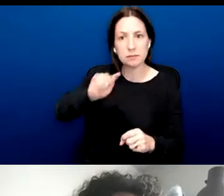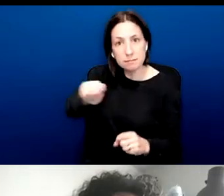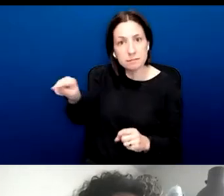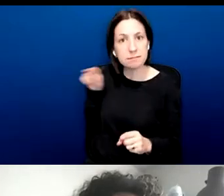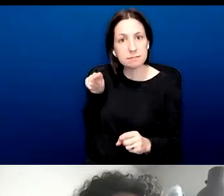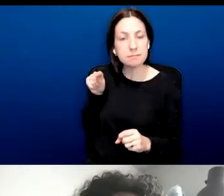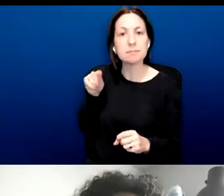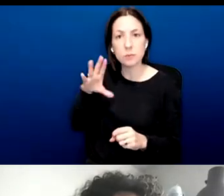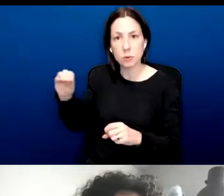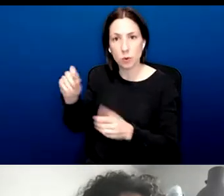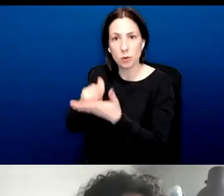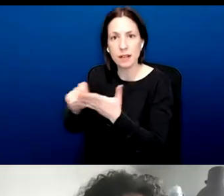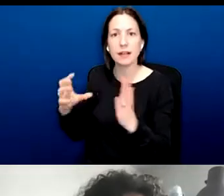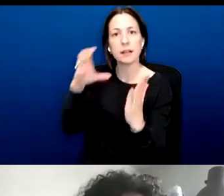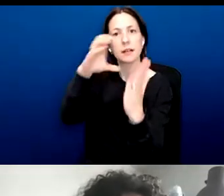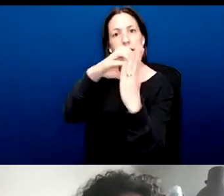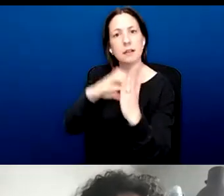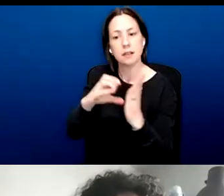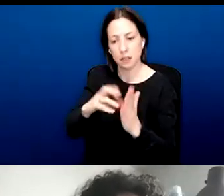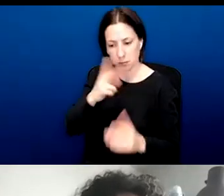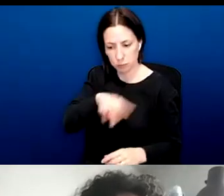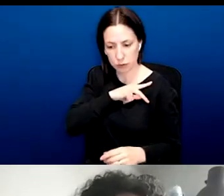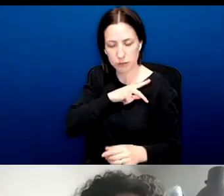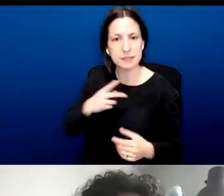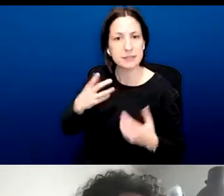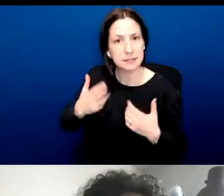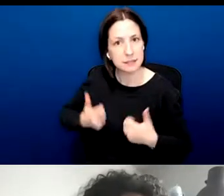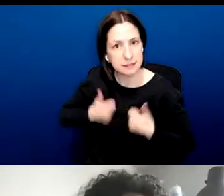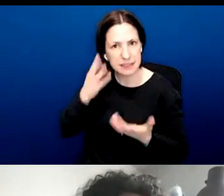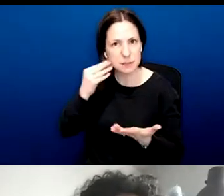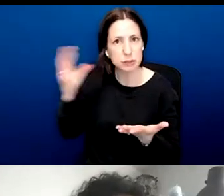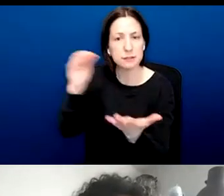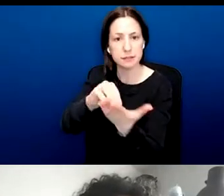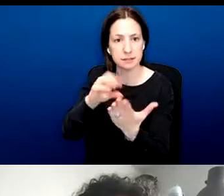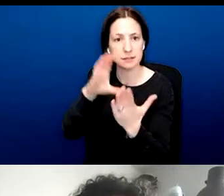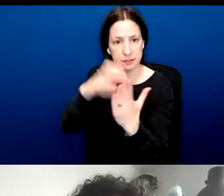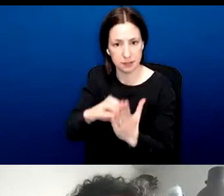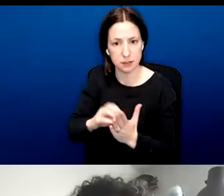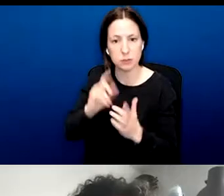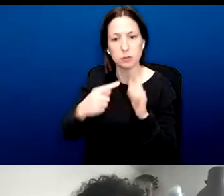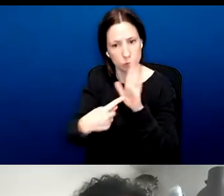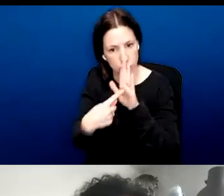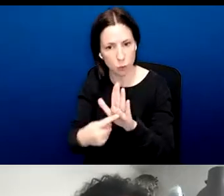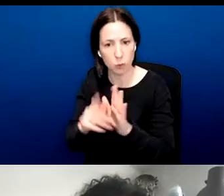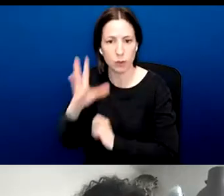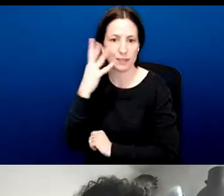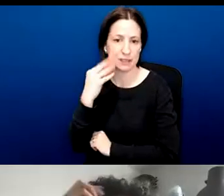in block quotations to what you explain, quote, further deeply illustrate your experiences.